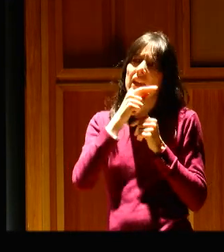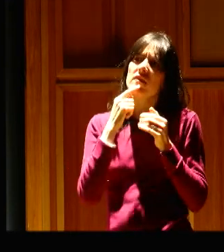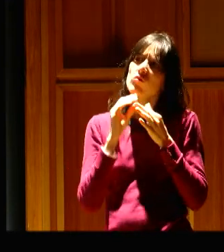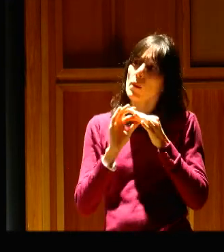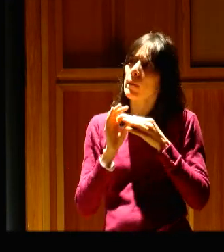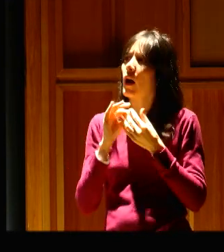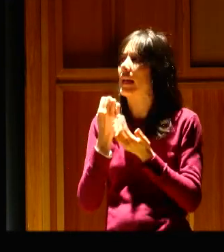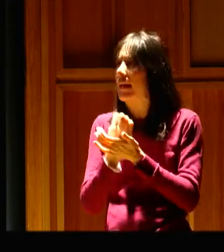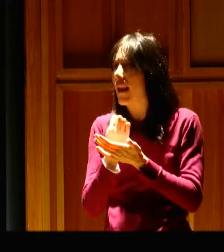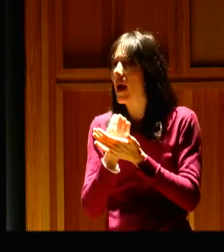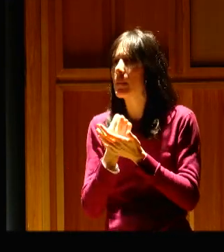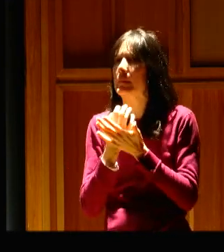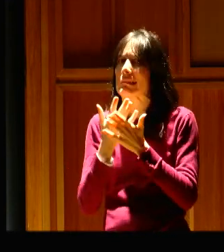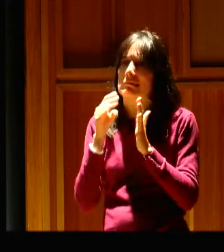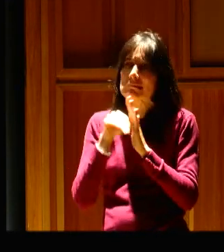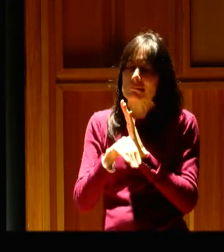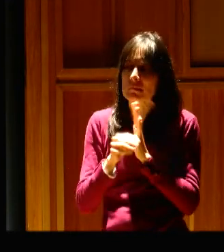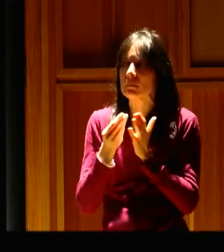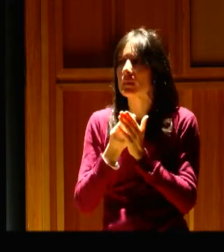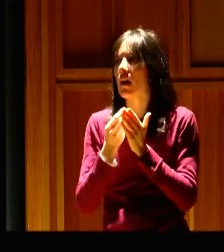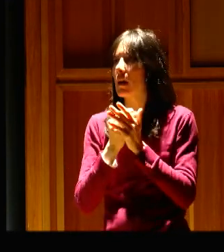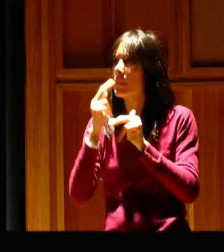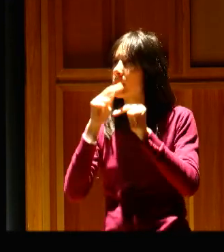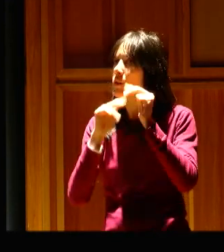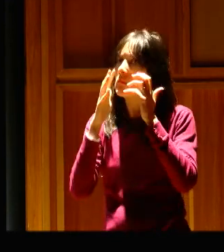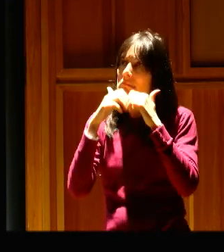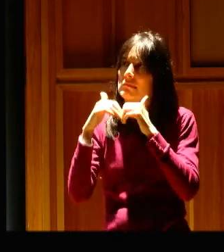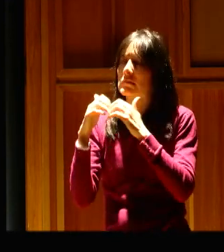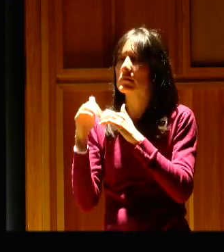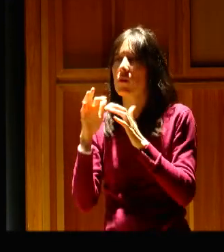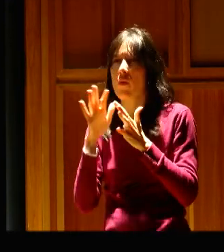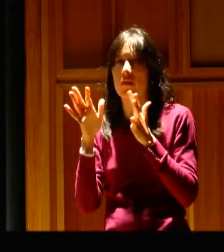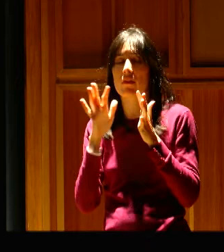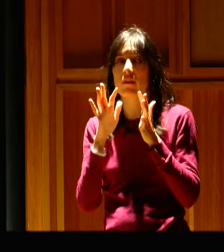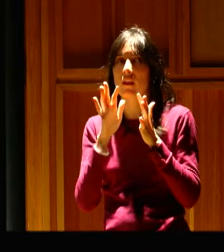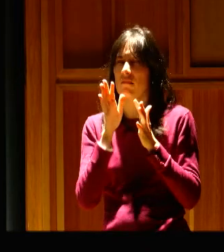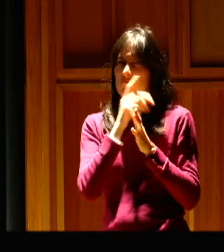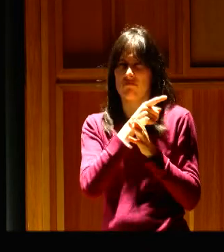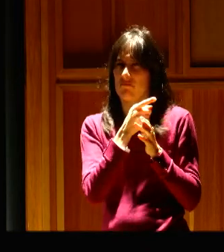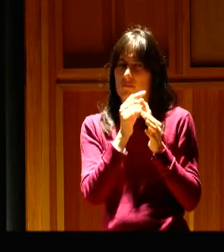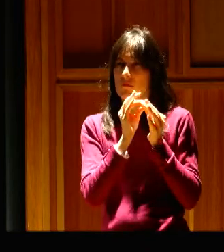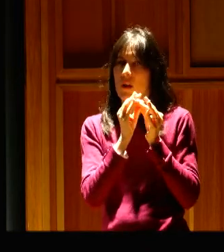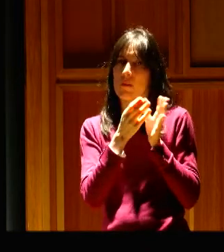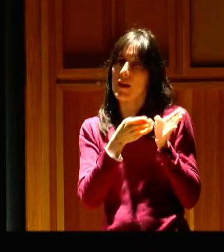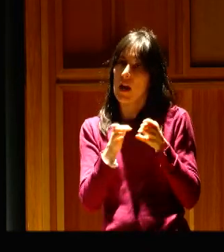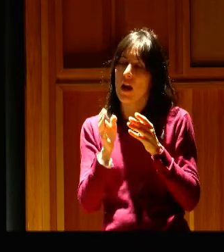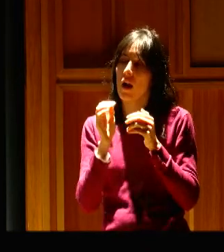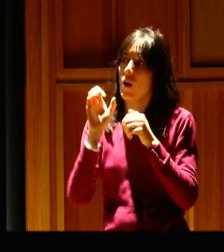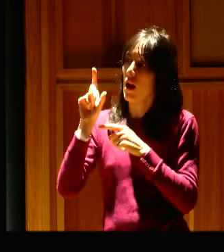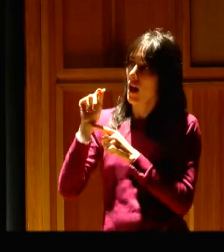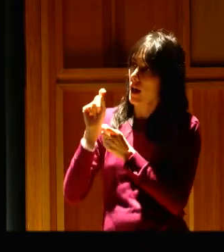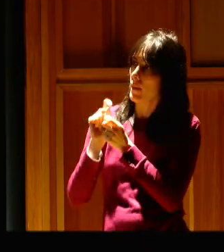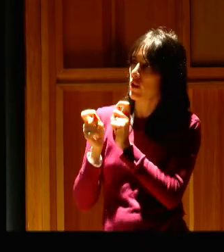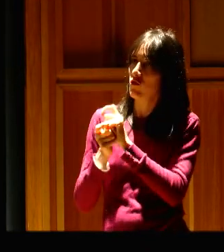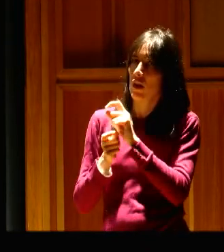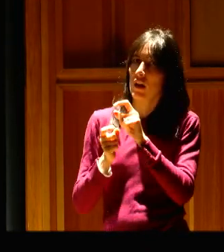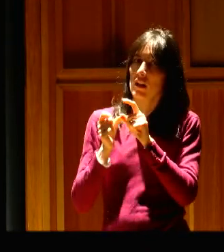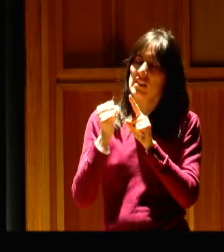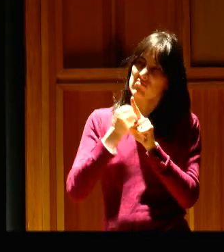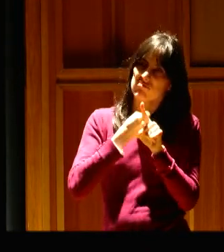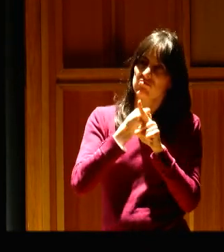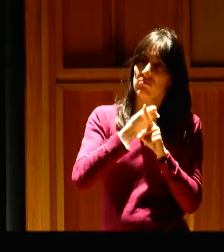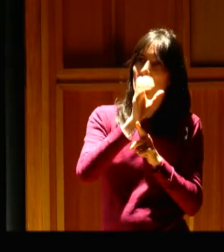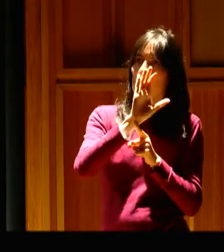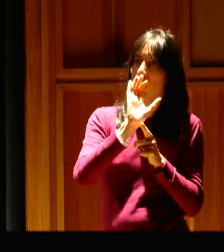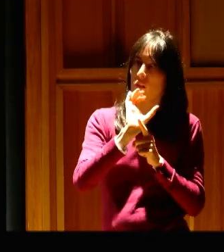economic loss and infrastructure damage to instead talk about how climate change was disrupting their cultures,